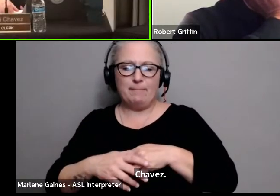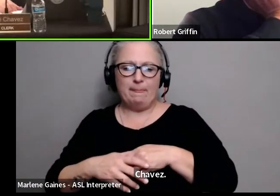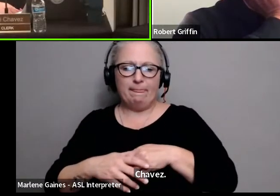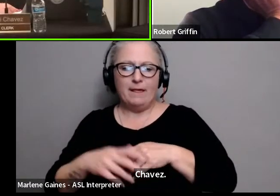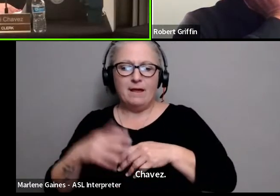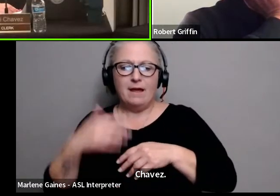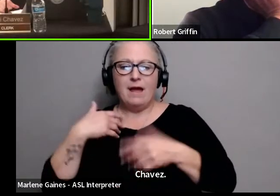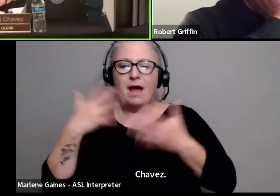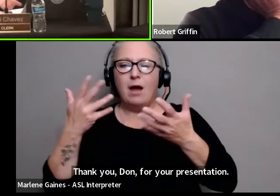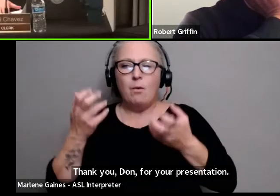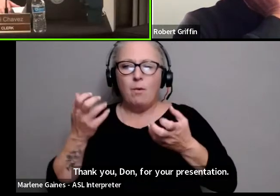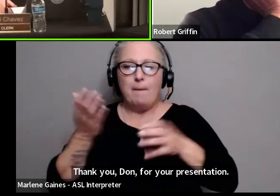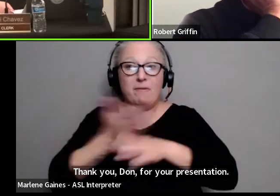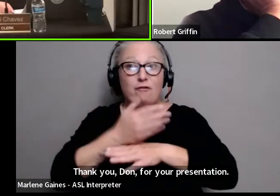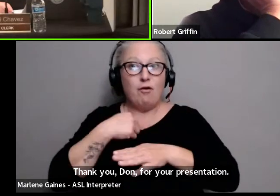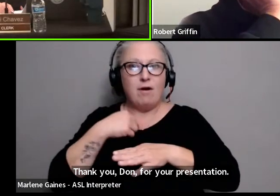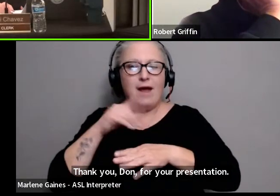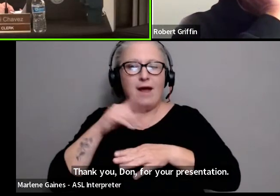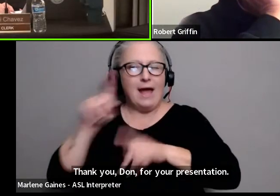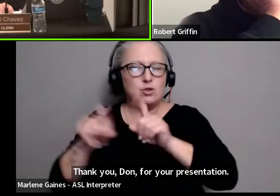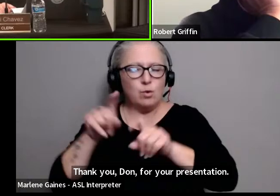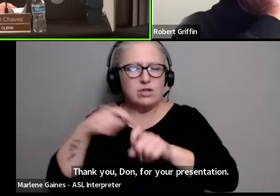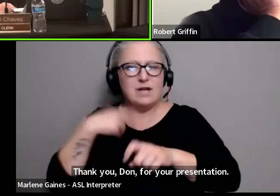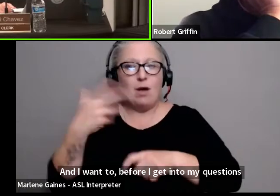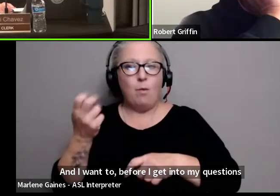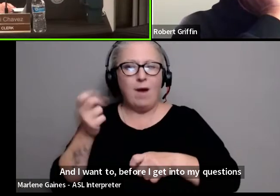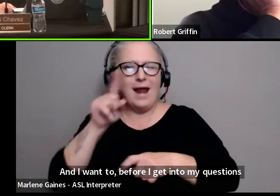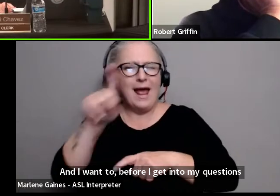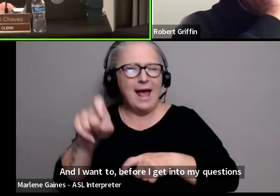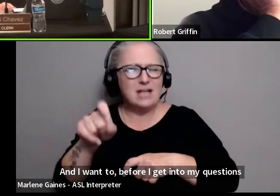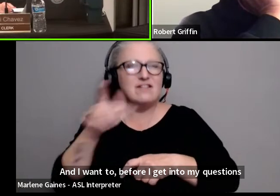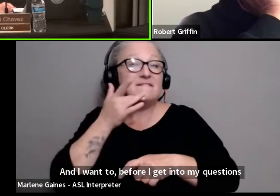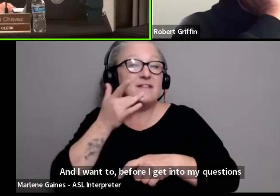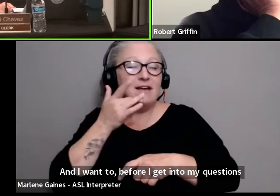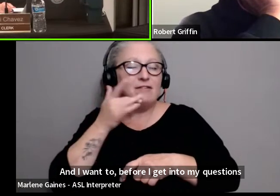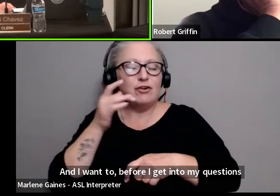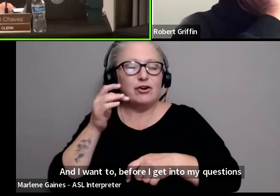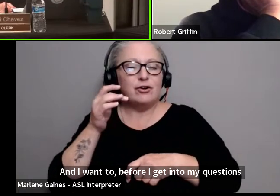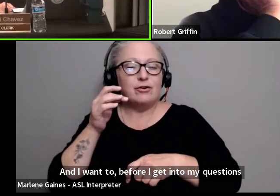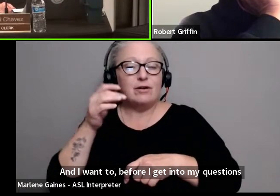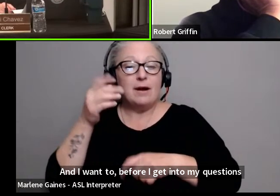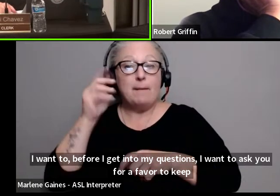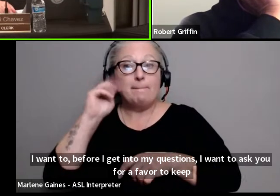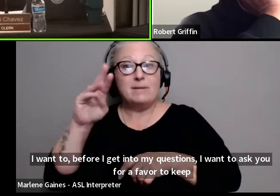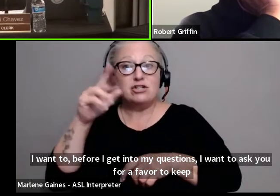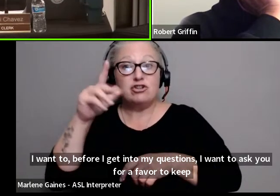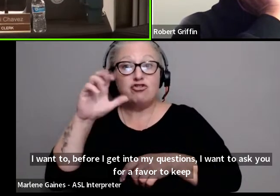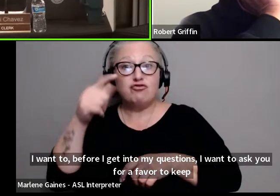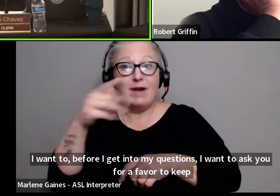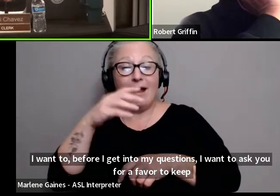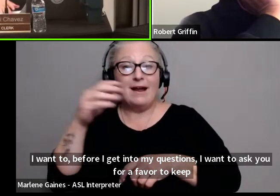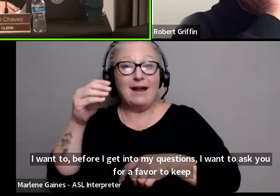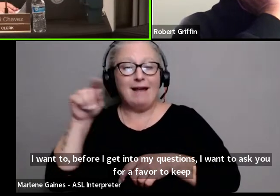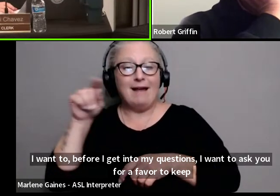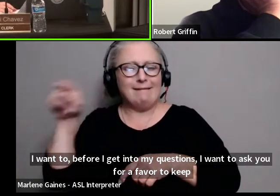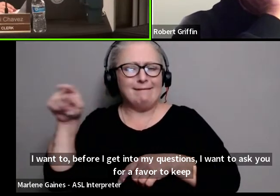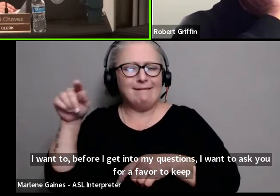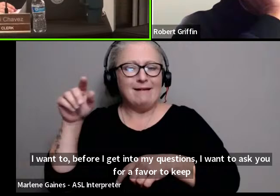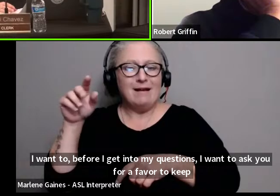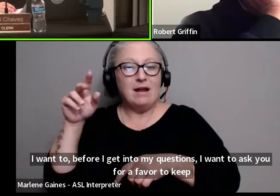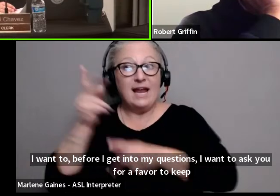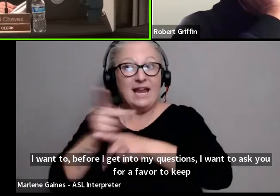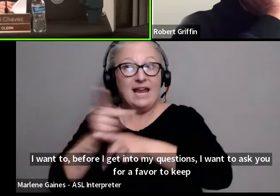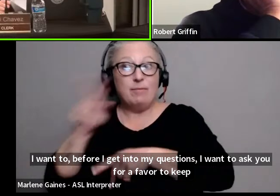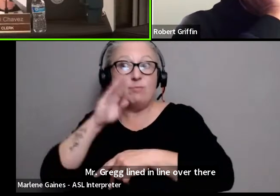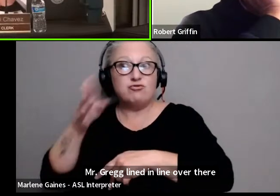And I want to, before I get into my questions, I want to ask you for a favor to keep Mr. Gregland in line over there at